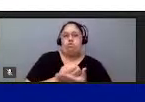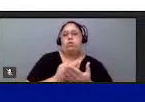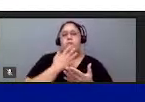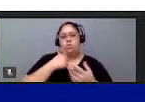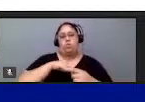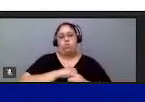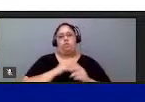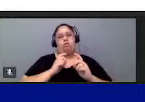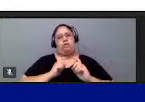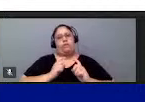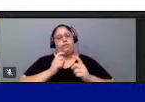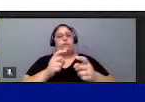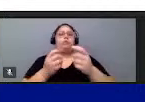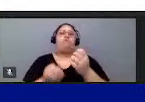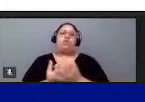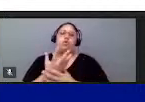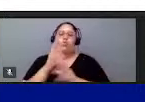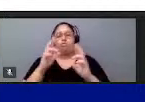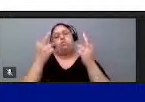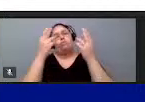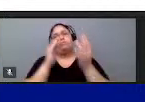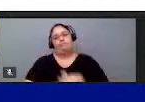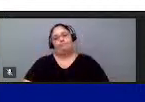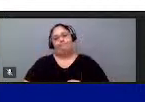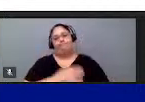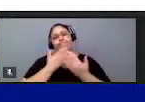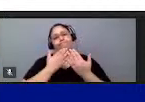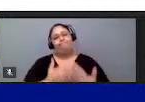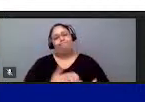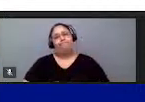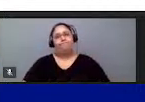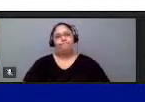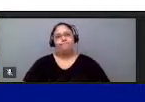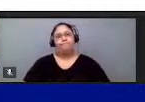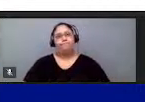trajectory of prosperity and hope thank